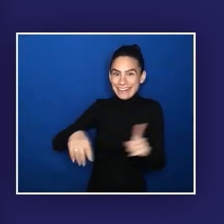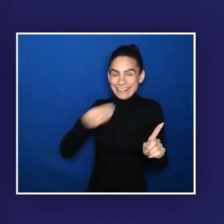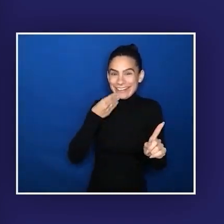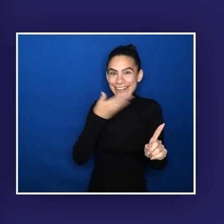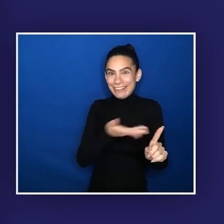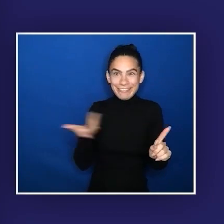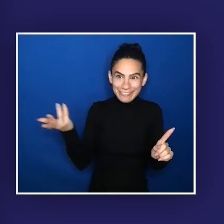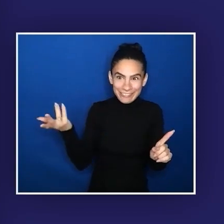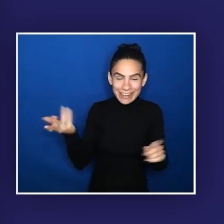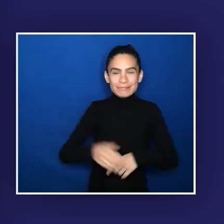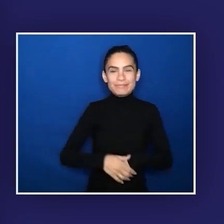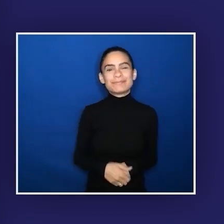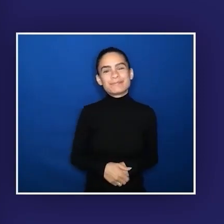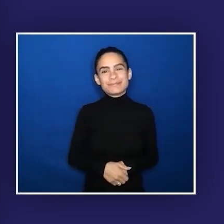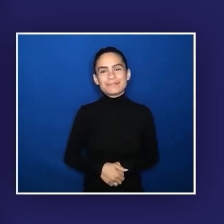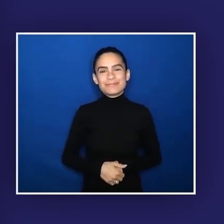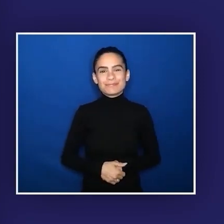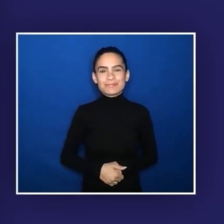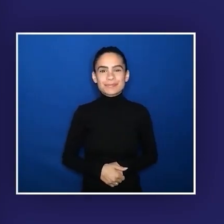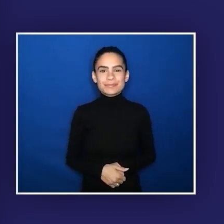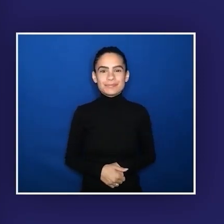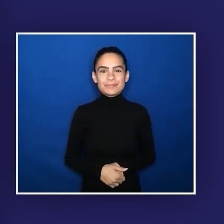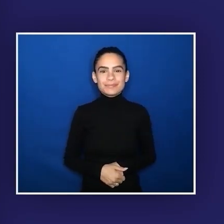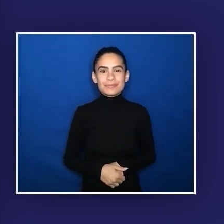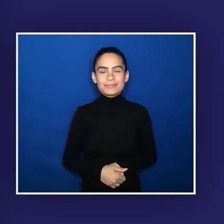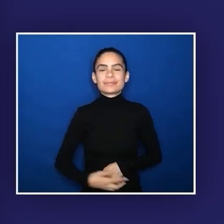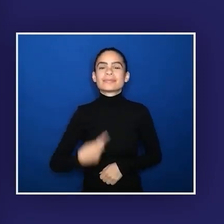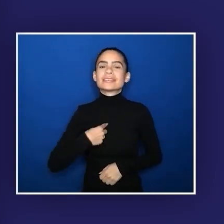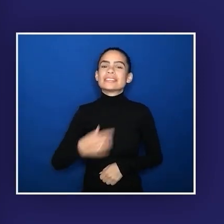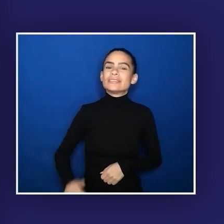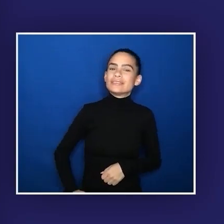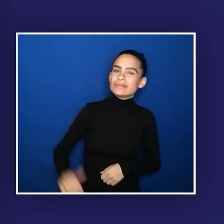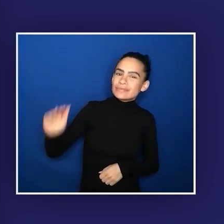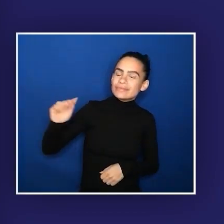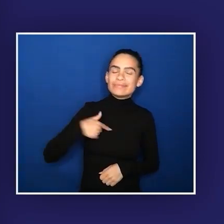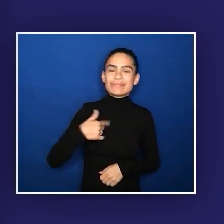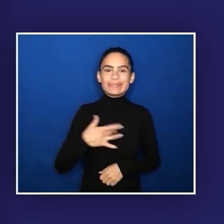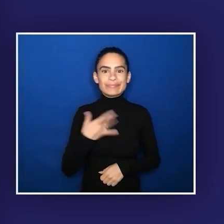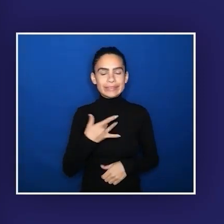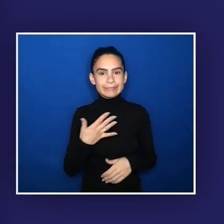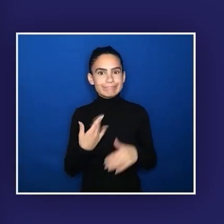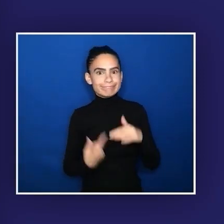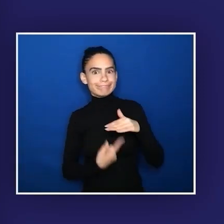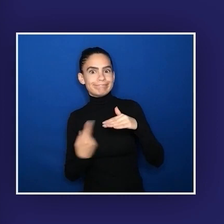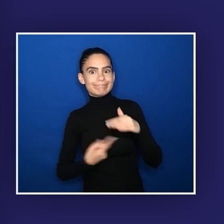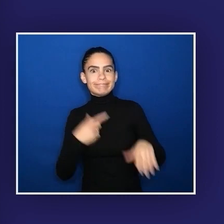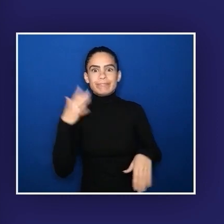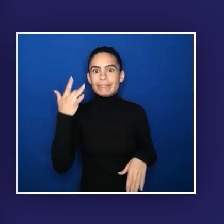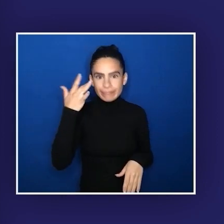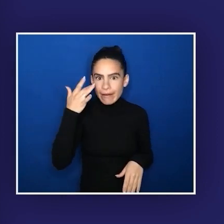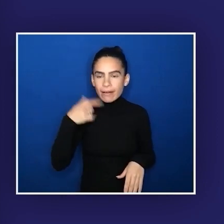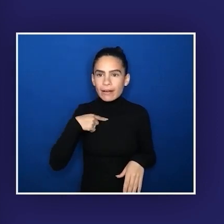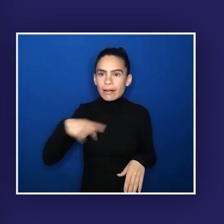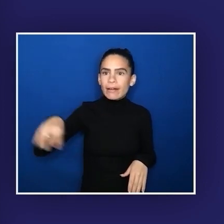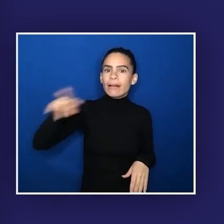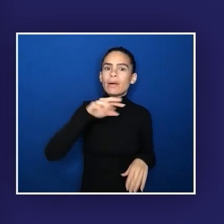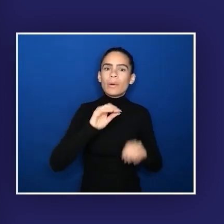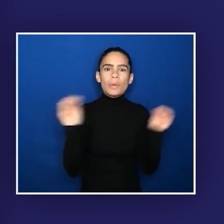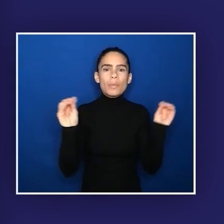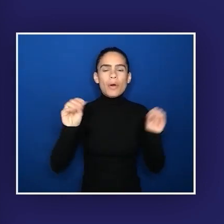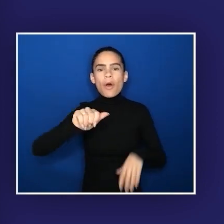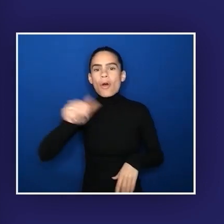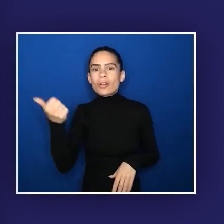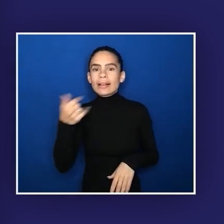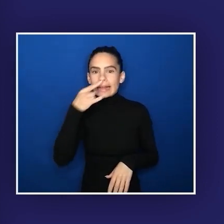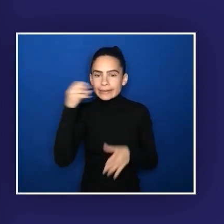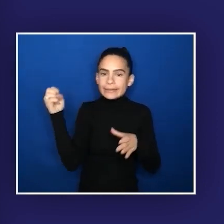Okay, well, can't eat here. Photos of Kiana throughout her childhood. Growing up, I kind of felt isolated in a way because I didn't see